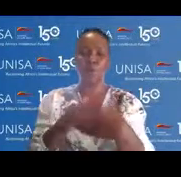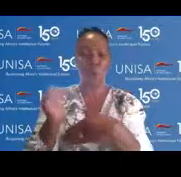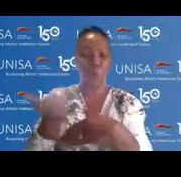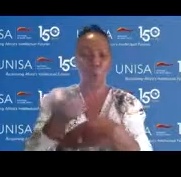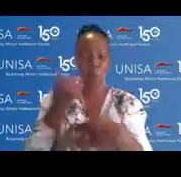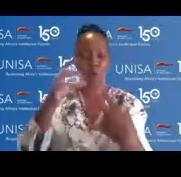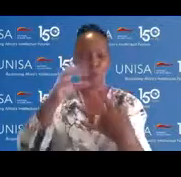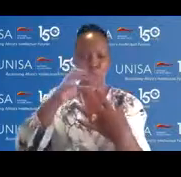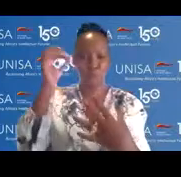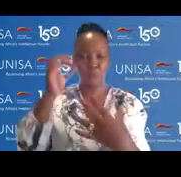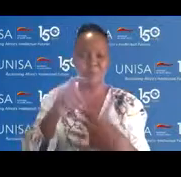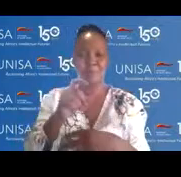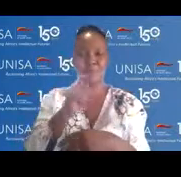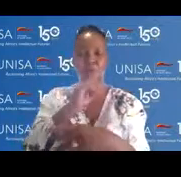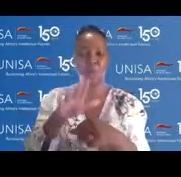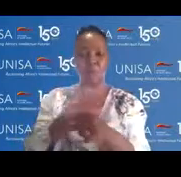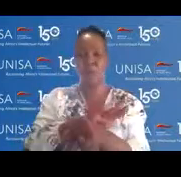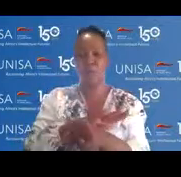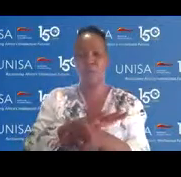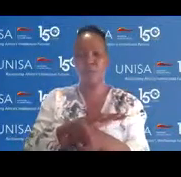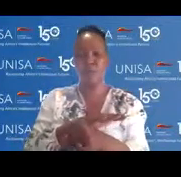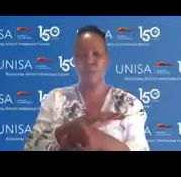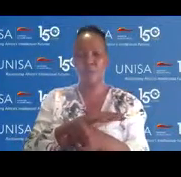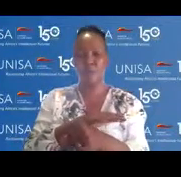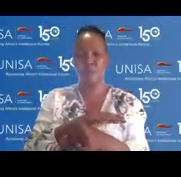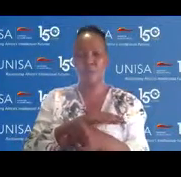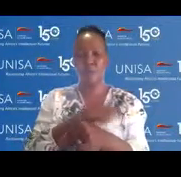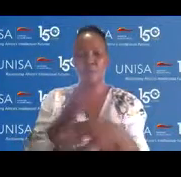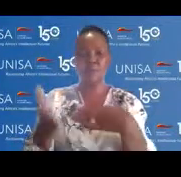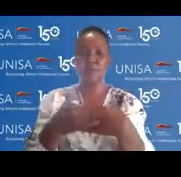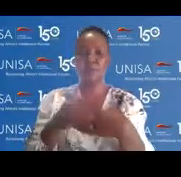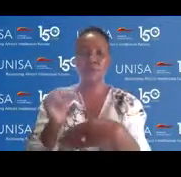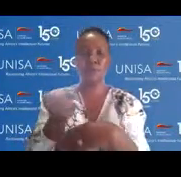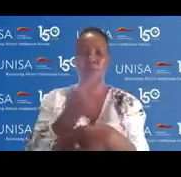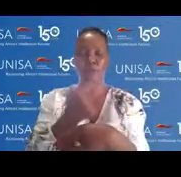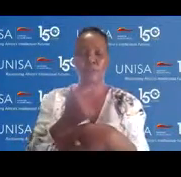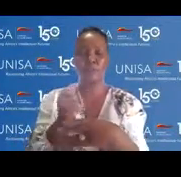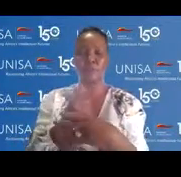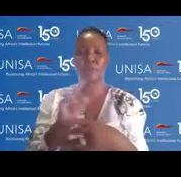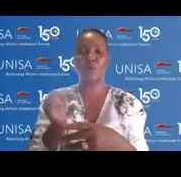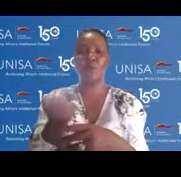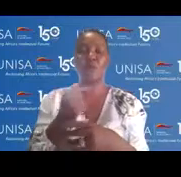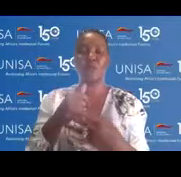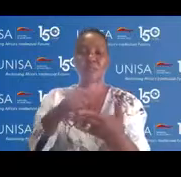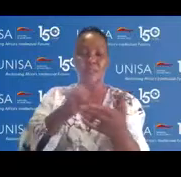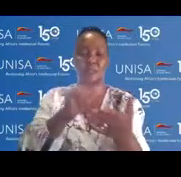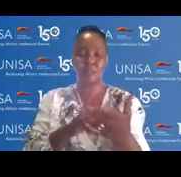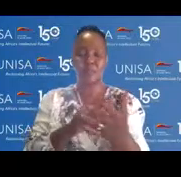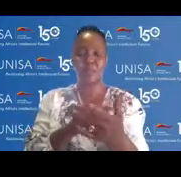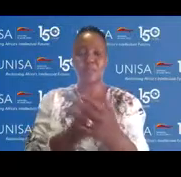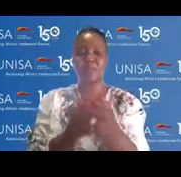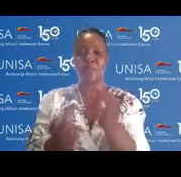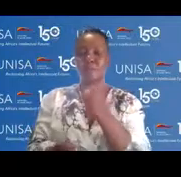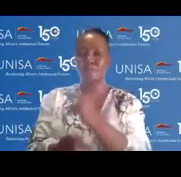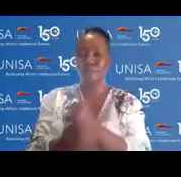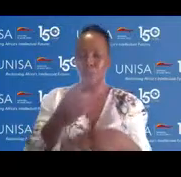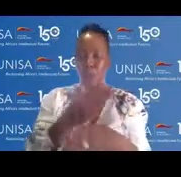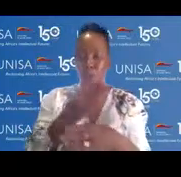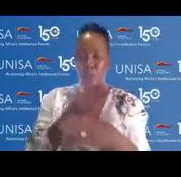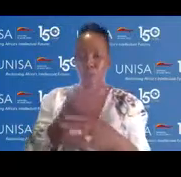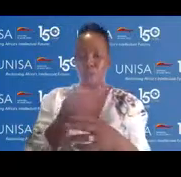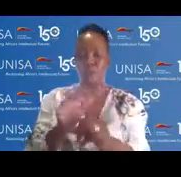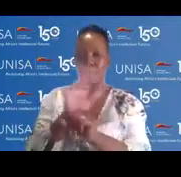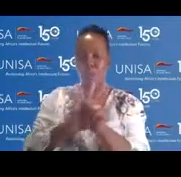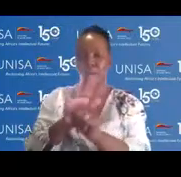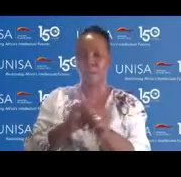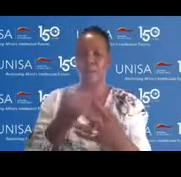useful. Hit close all, because then it closes all those apps that were currently running that you don't necessarily need open. That's just a quick